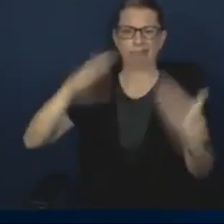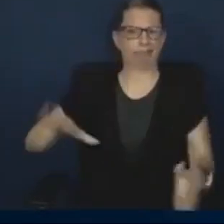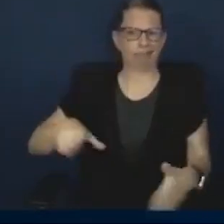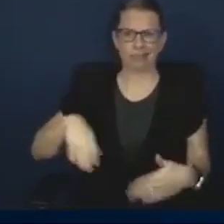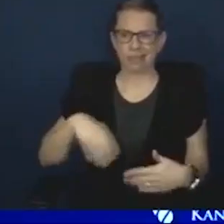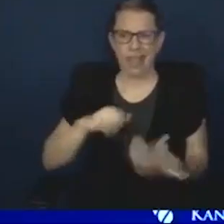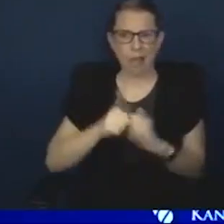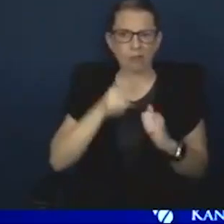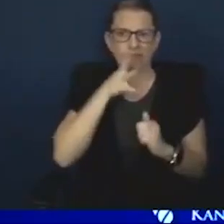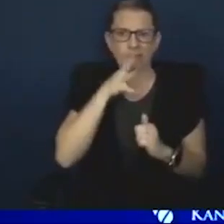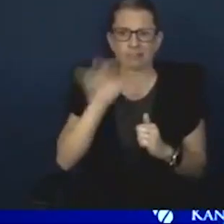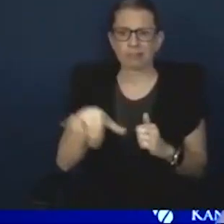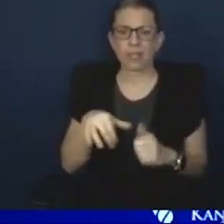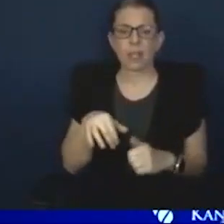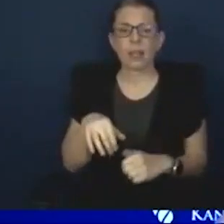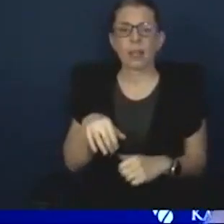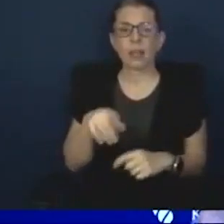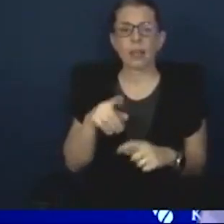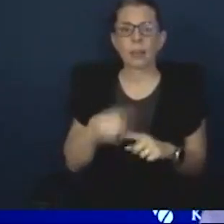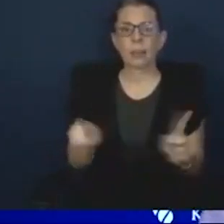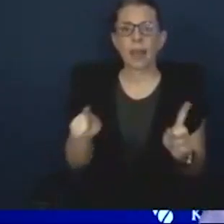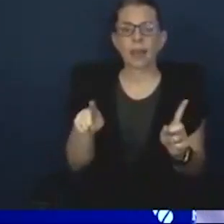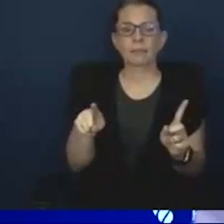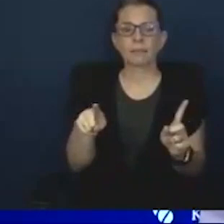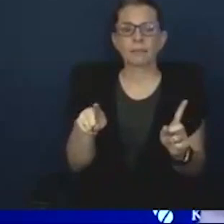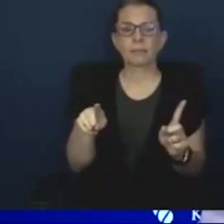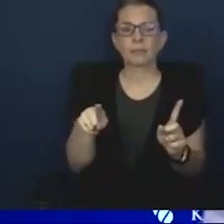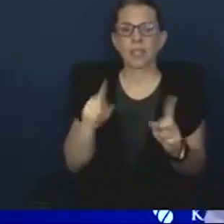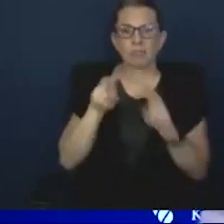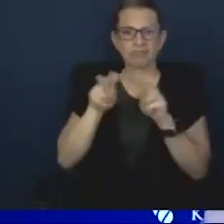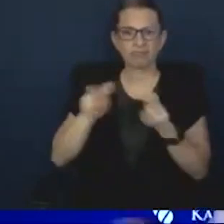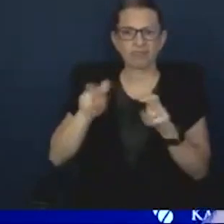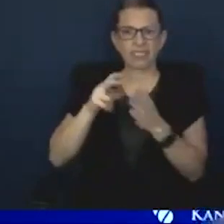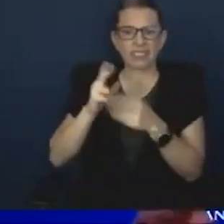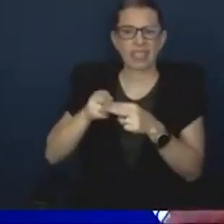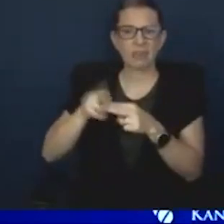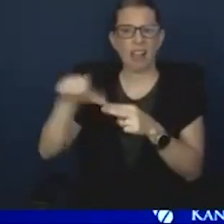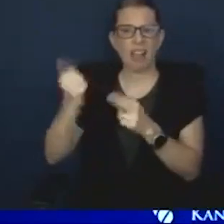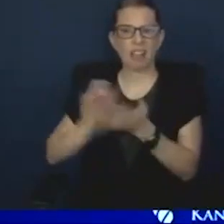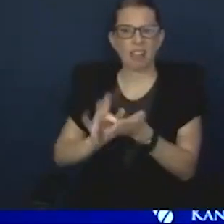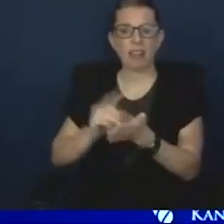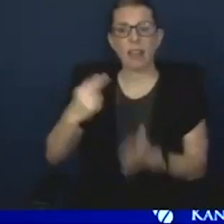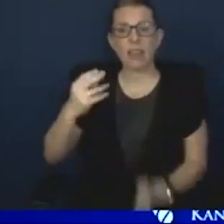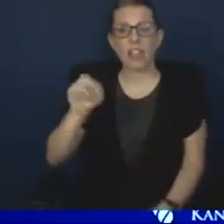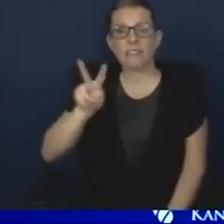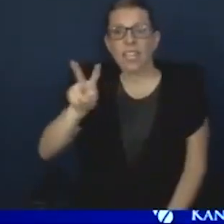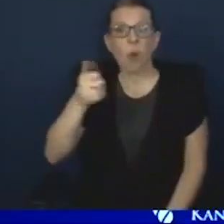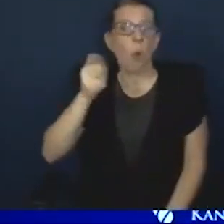as well, but I think also in looking at the names of other drugs, especially, you know, HIV or any drugs you see on TV,